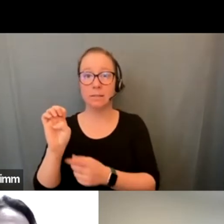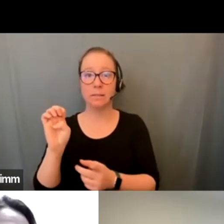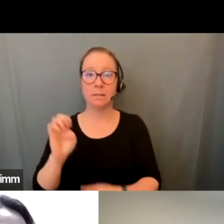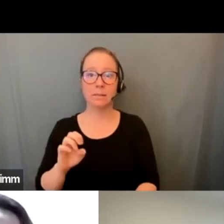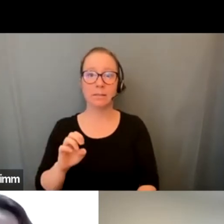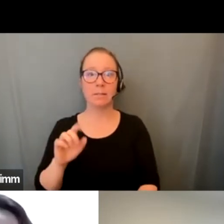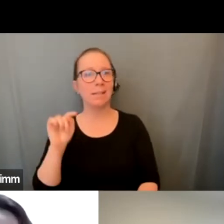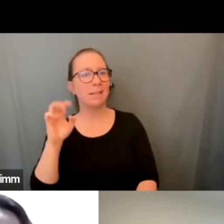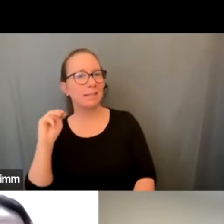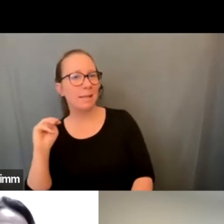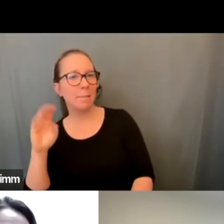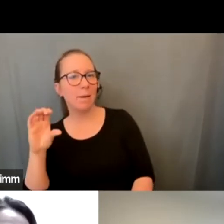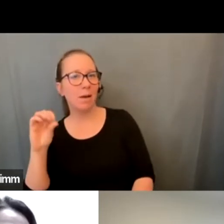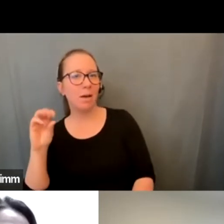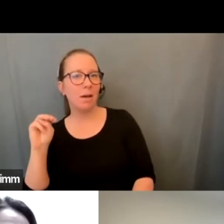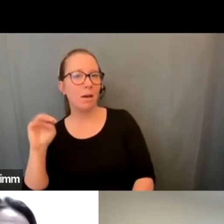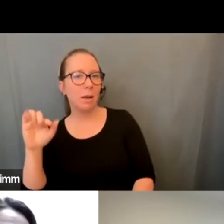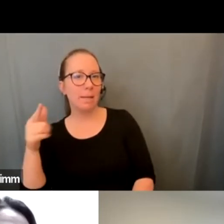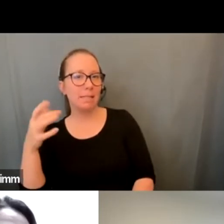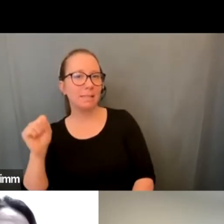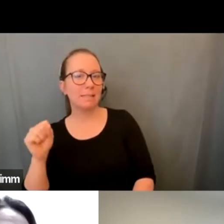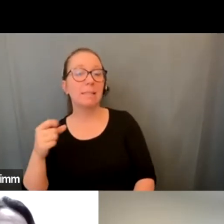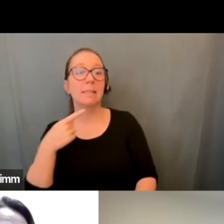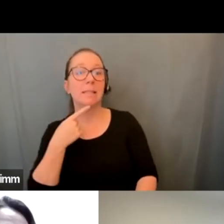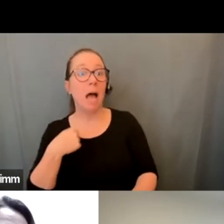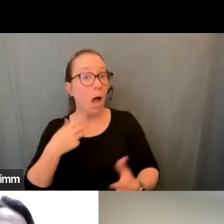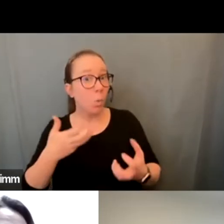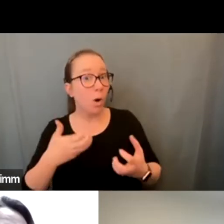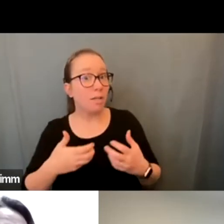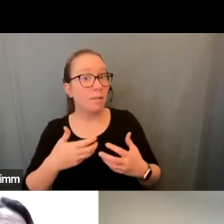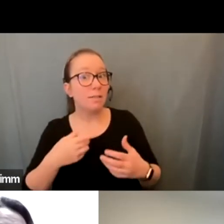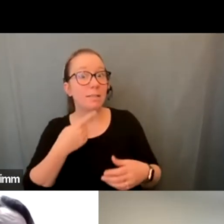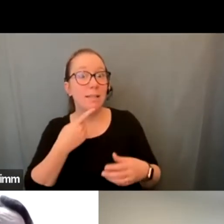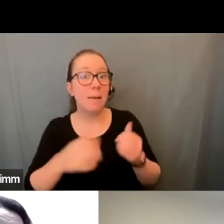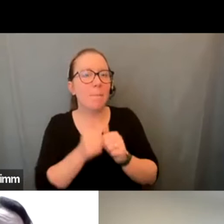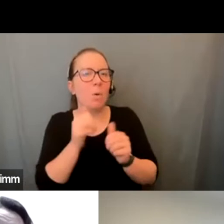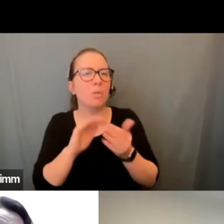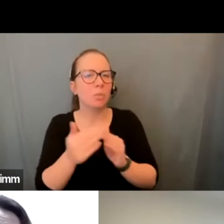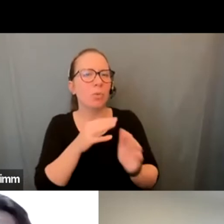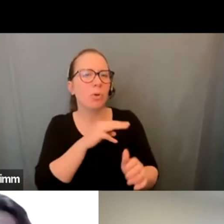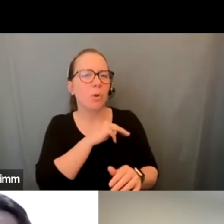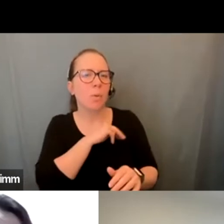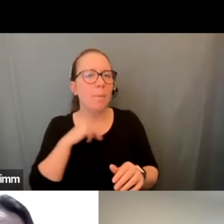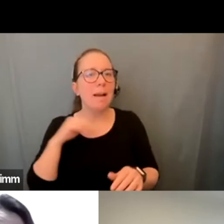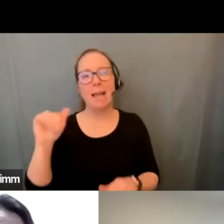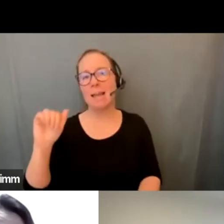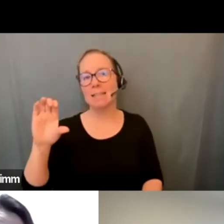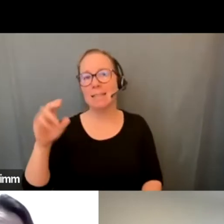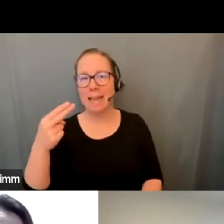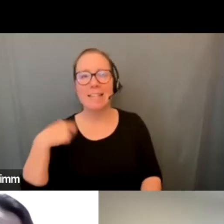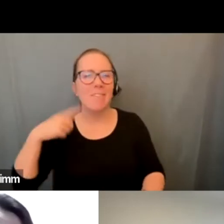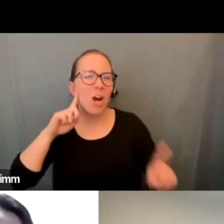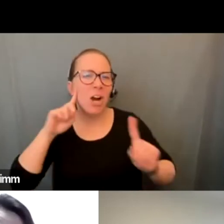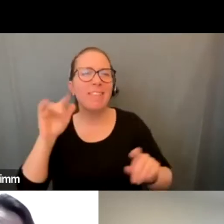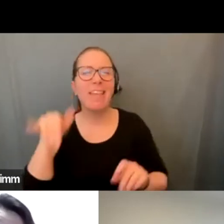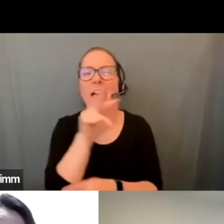Tim Cummings put a thing in the chat that says, I want to say that most community members, ACH has been part of the alphabet soup. I've heard that out in the community as well